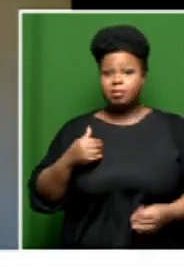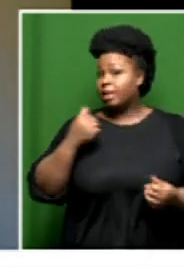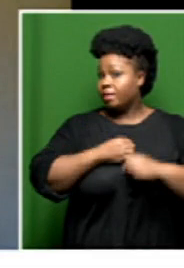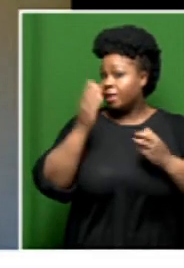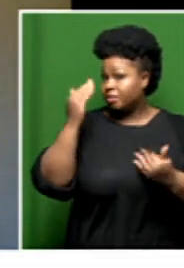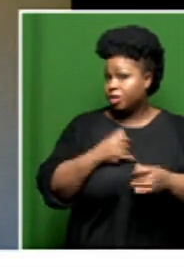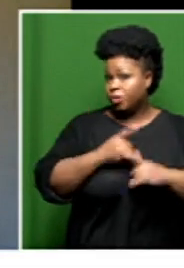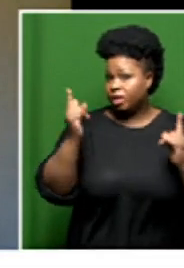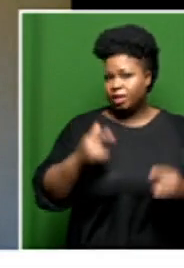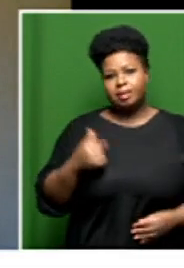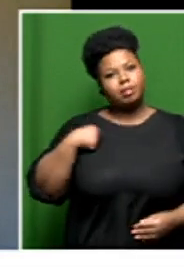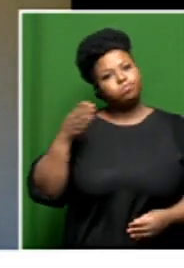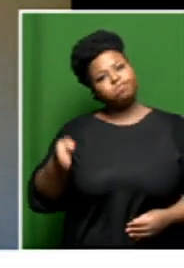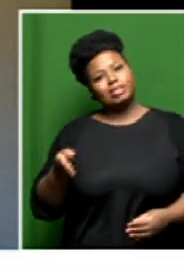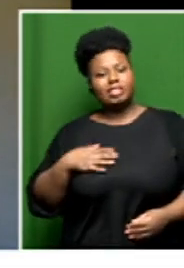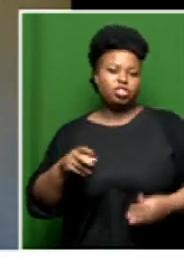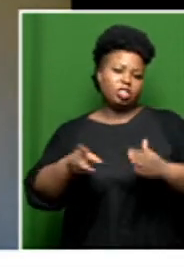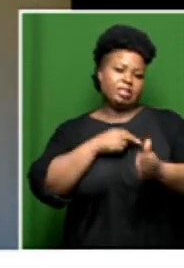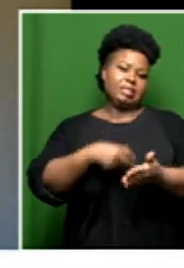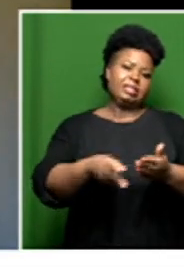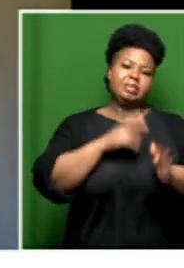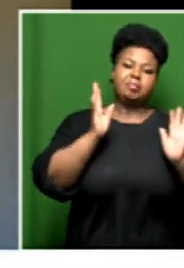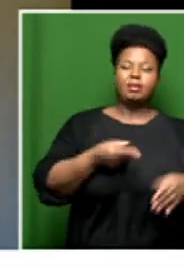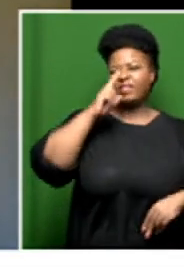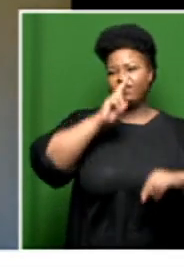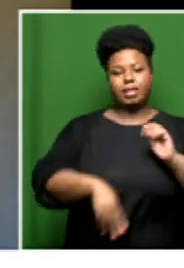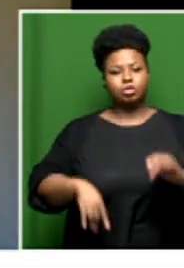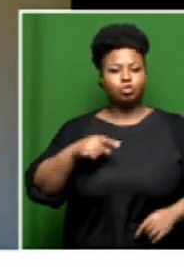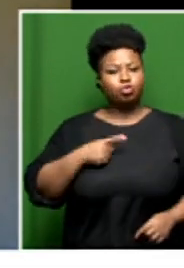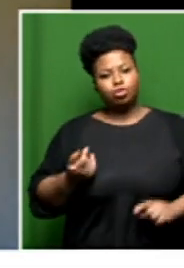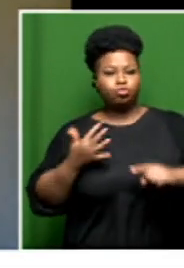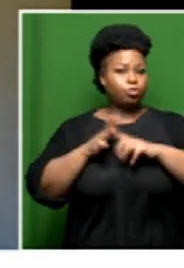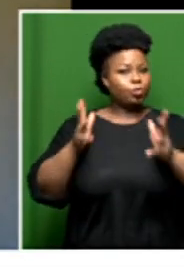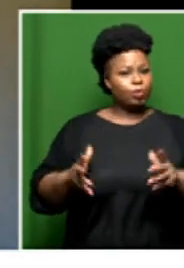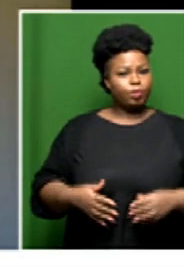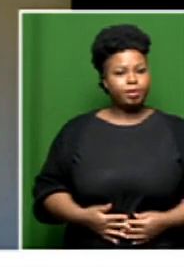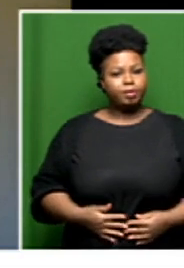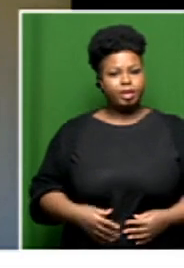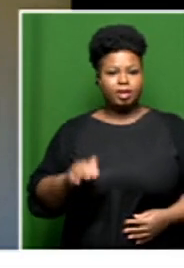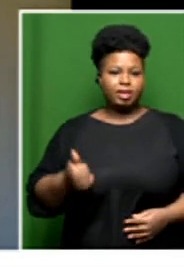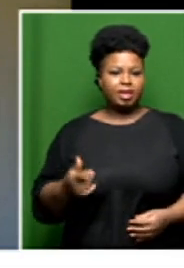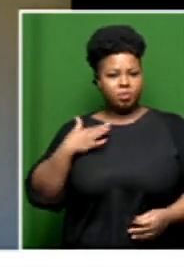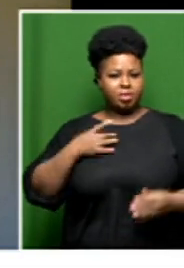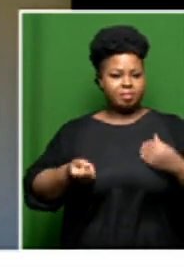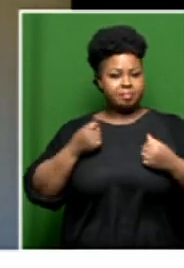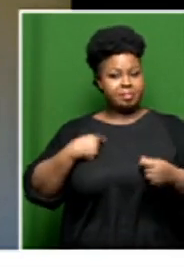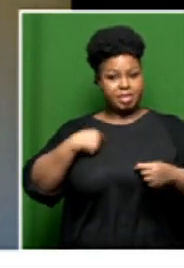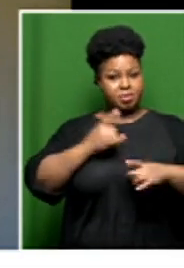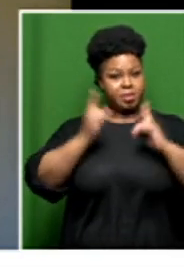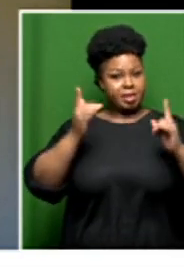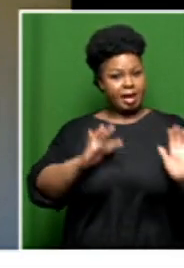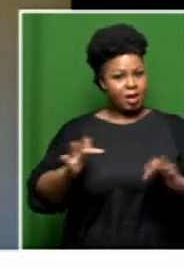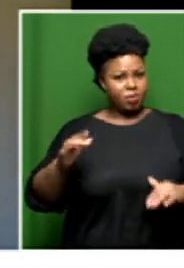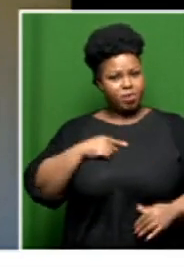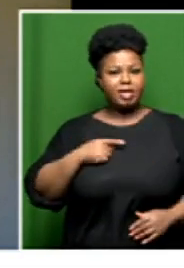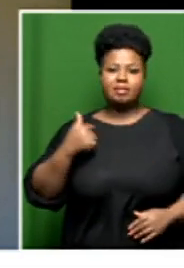win. I went in just dancing and having fun and just putting on a show. And what propelled me to win was I was